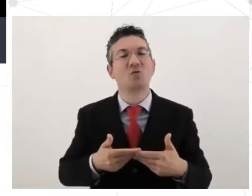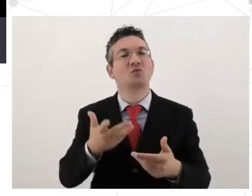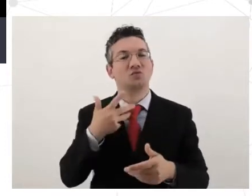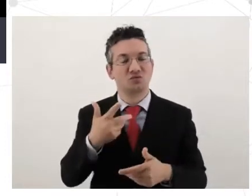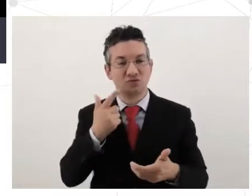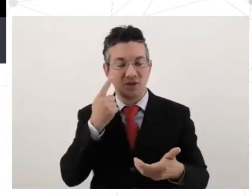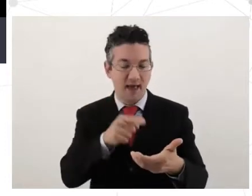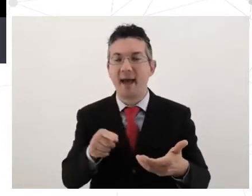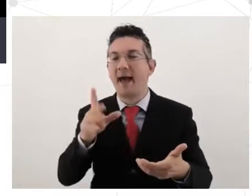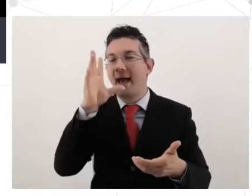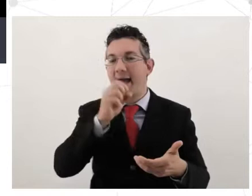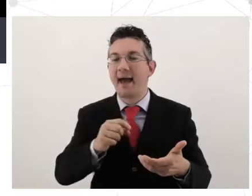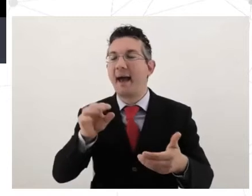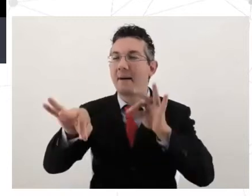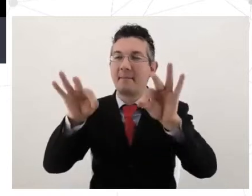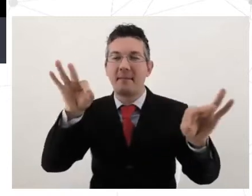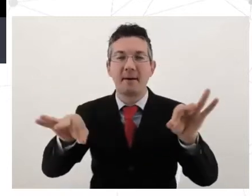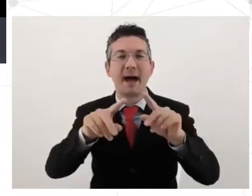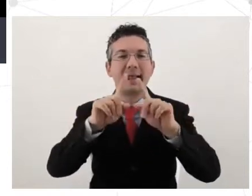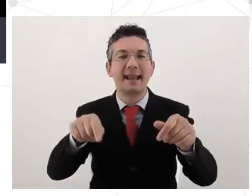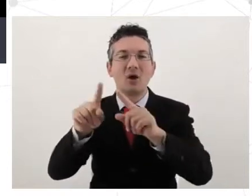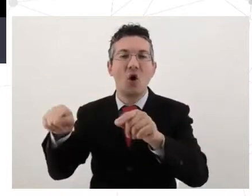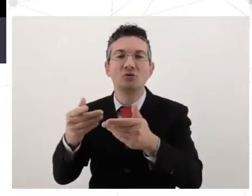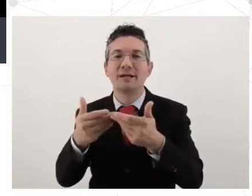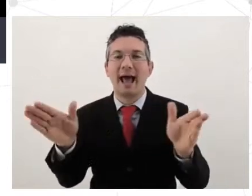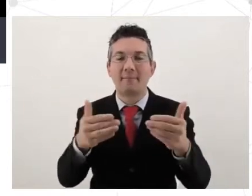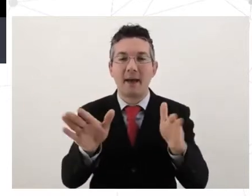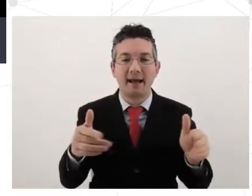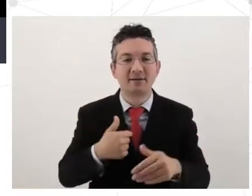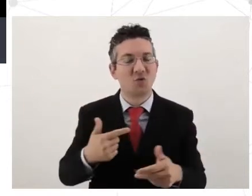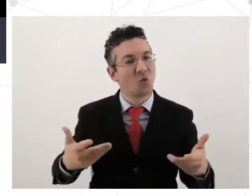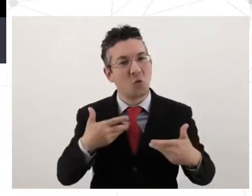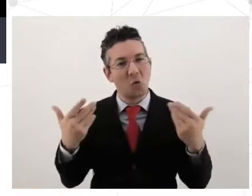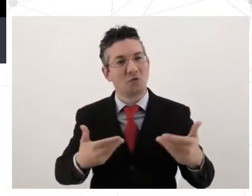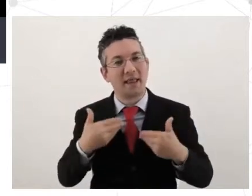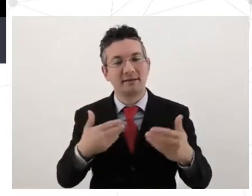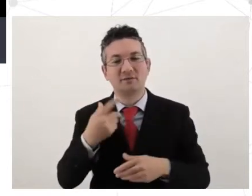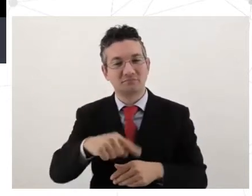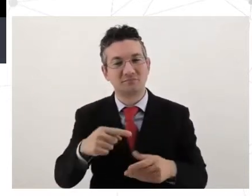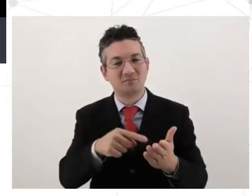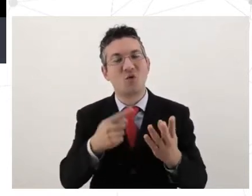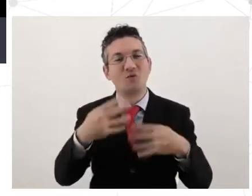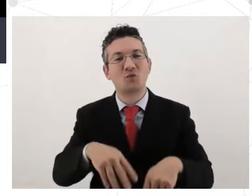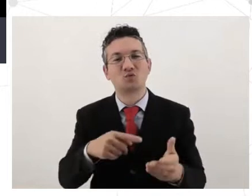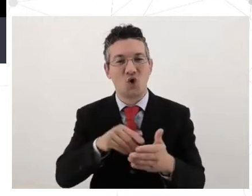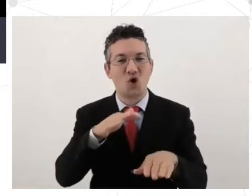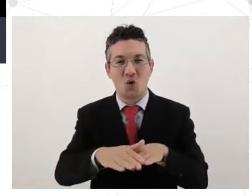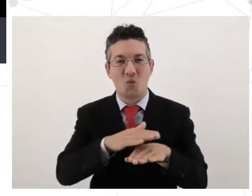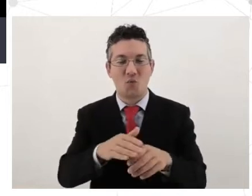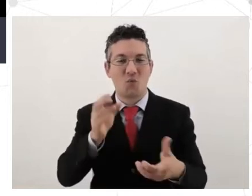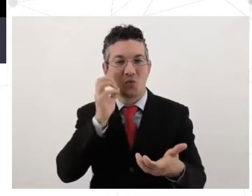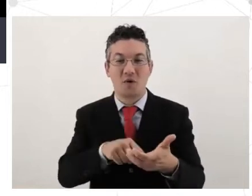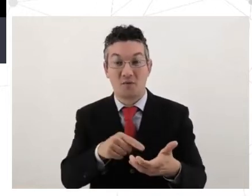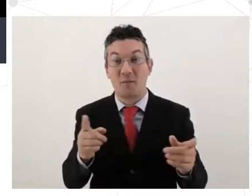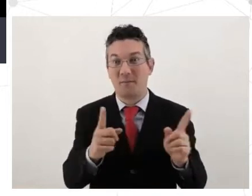Notice how Soundscape provided Runa with a clear layout of the intersection. In this case, it's actually a T